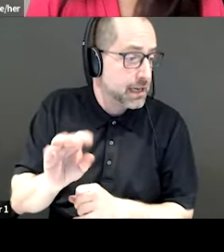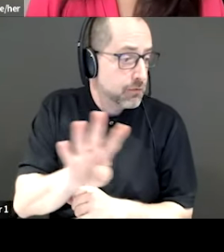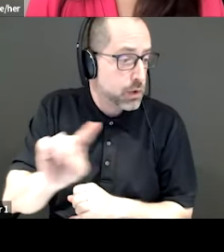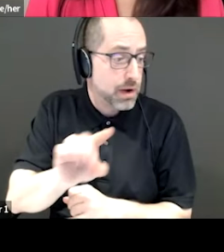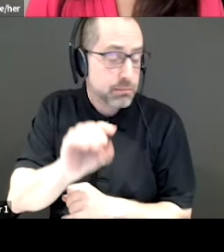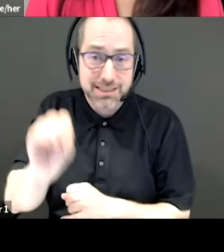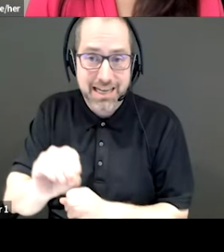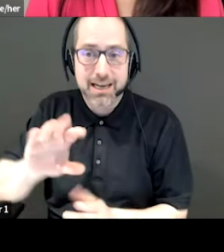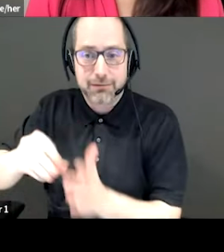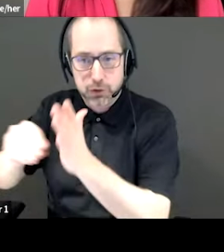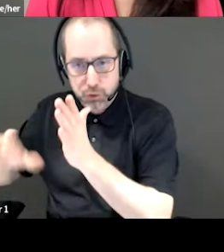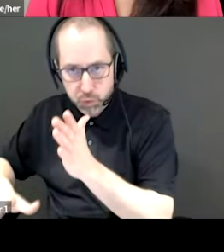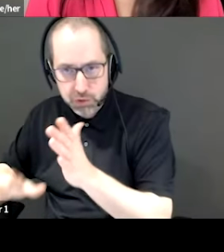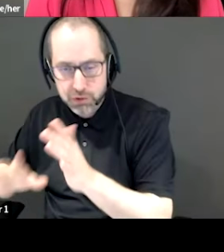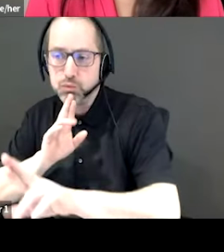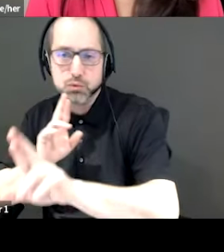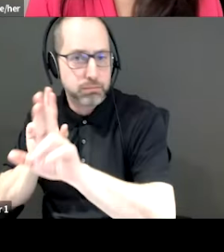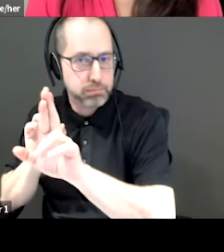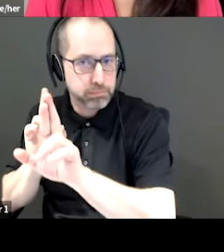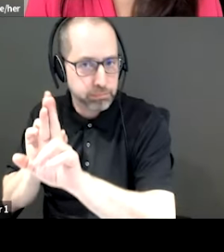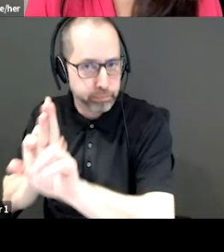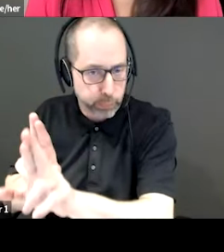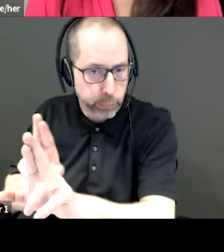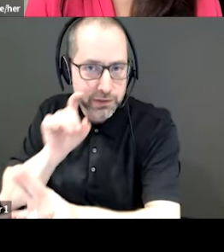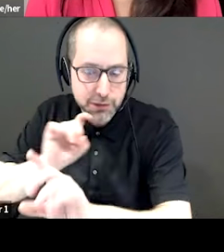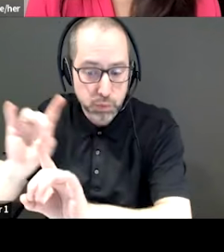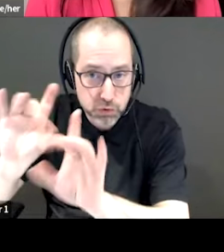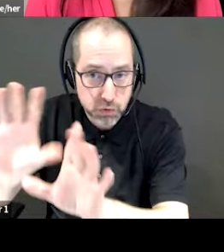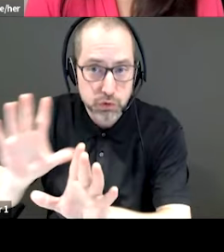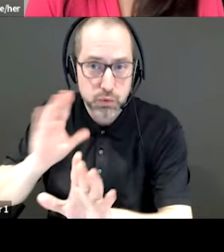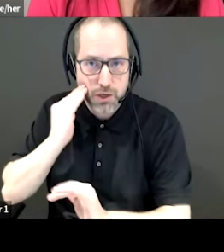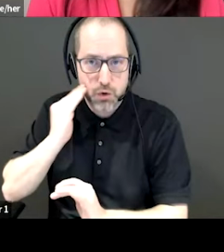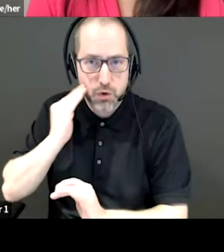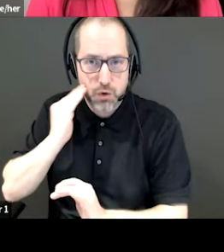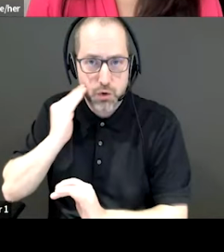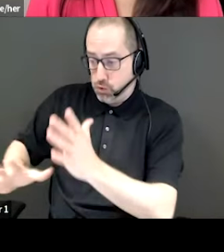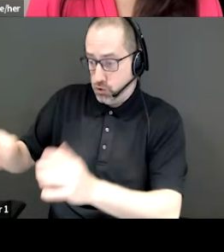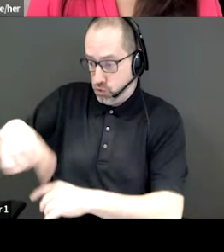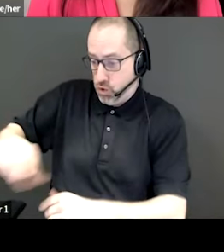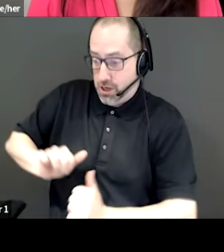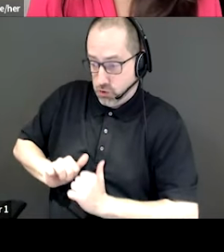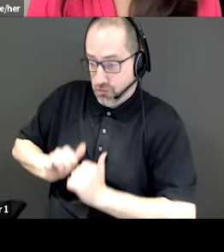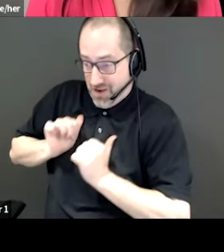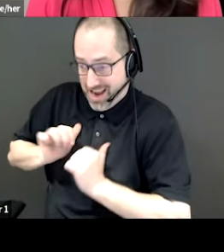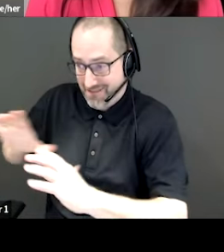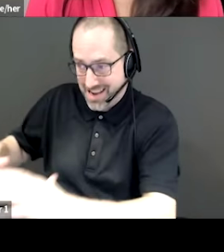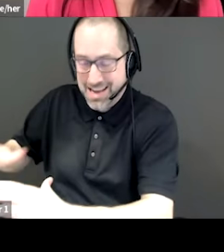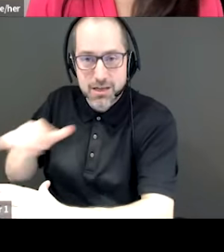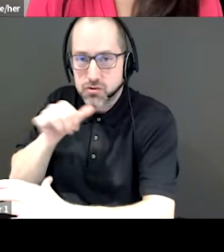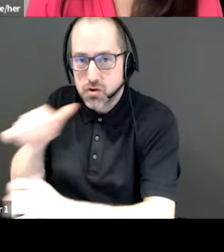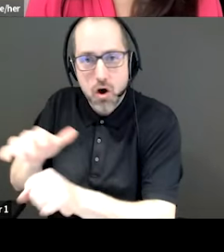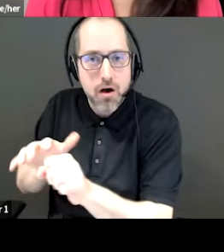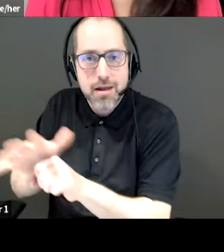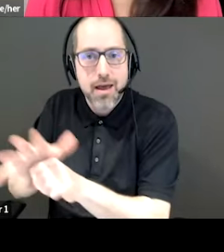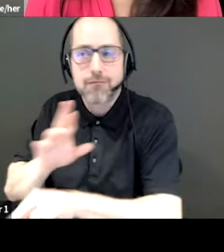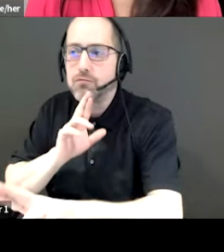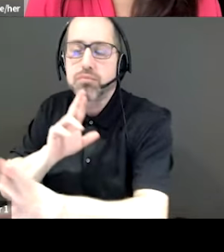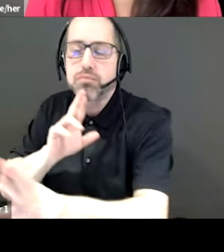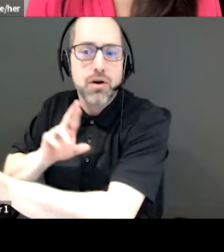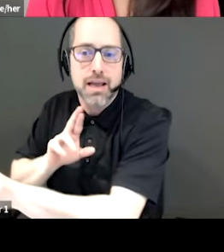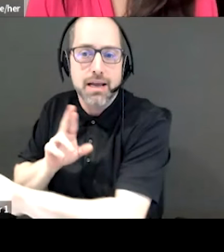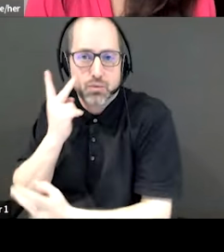know is that students are disproportionately represented in survivor communities. And that's the research that we're seeing time and time